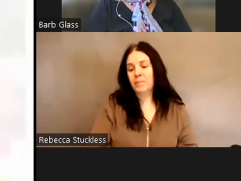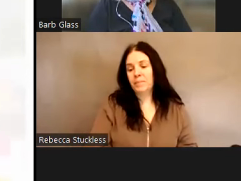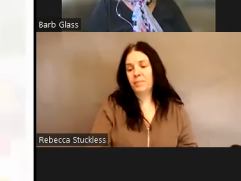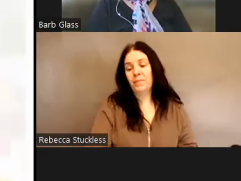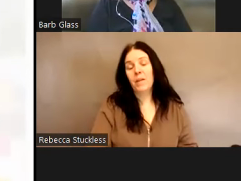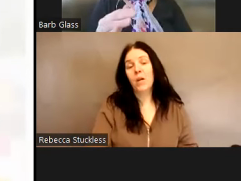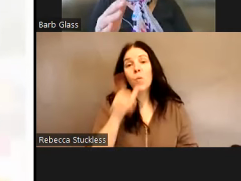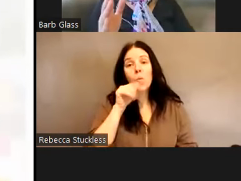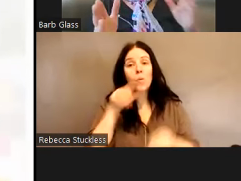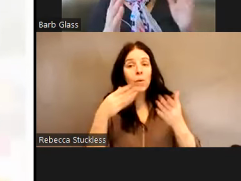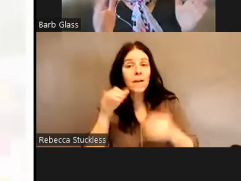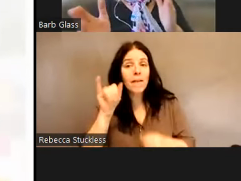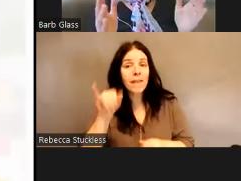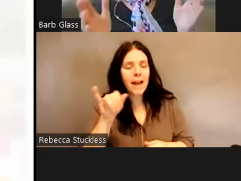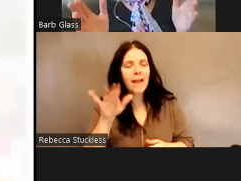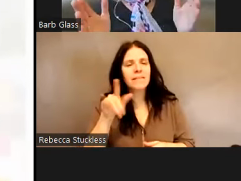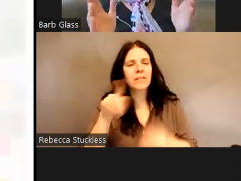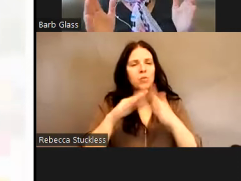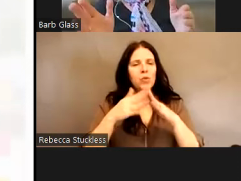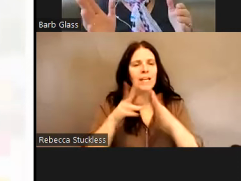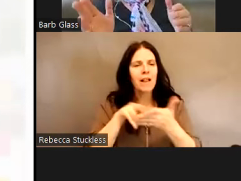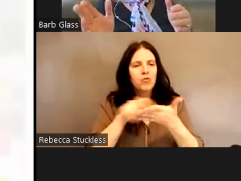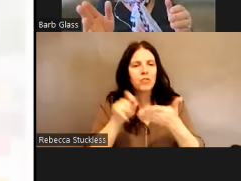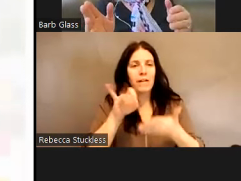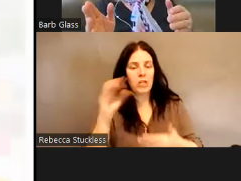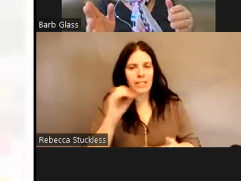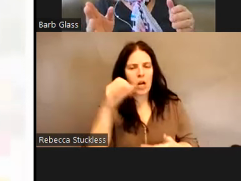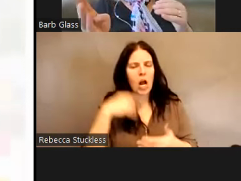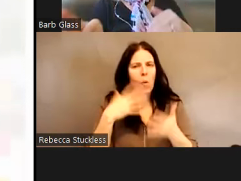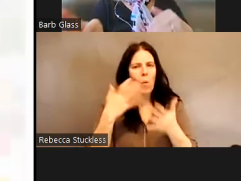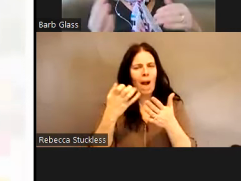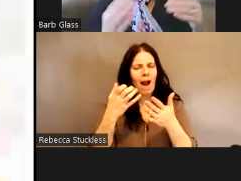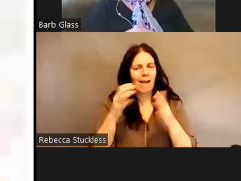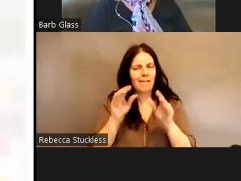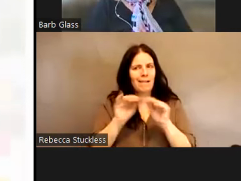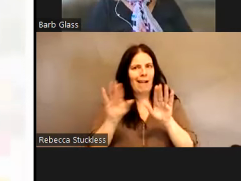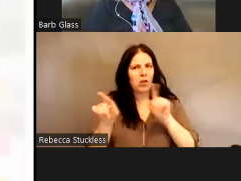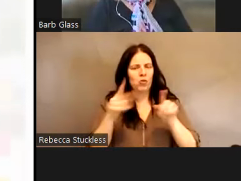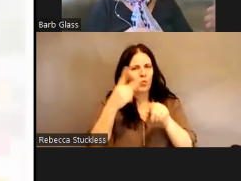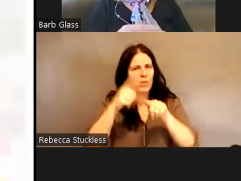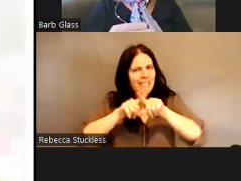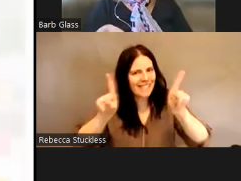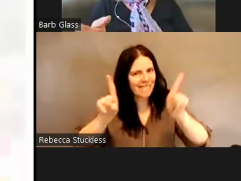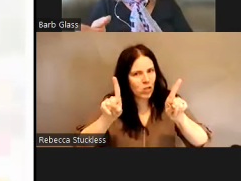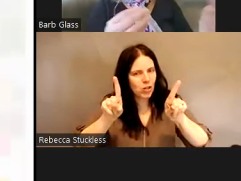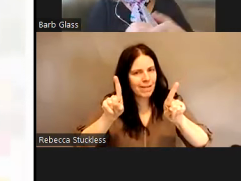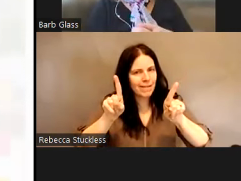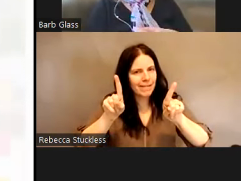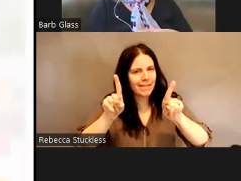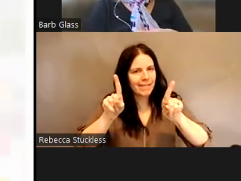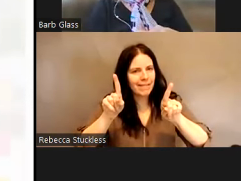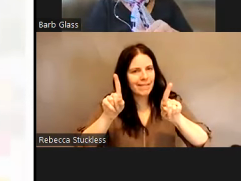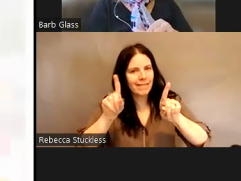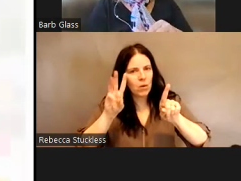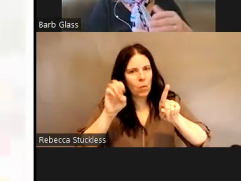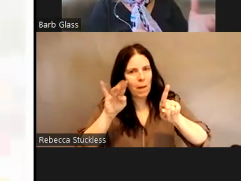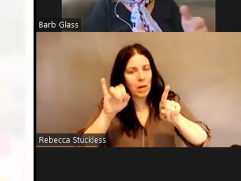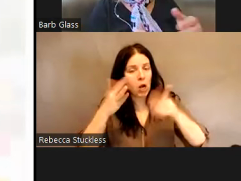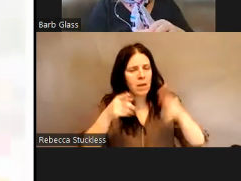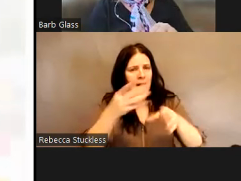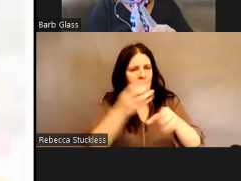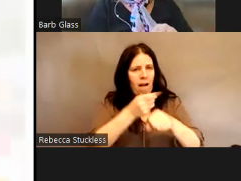one. And I wanted to distinguish for you the two of them in case you might be perhaps having received this invitation